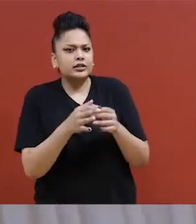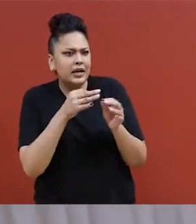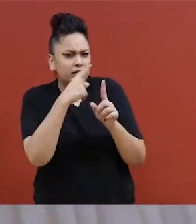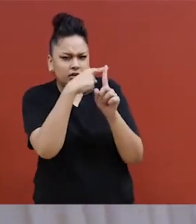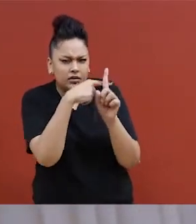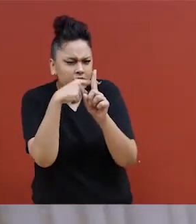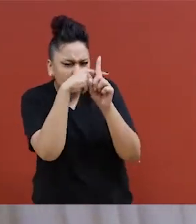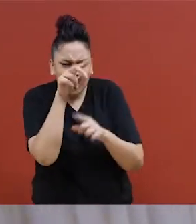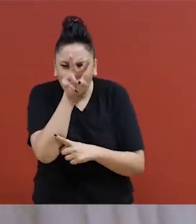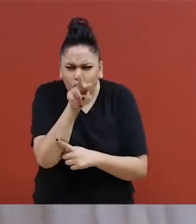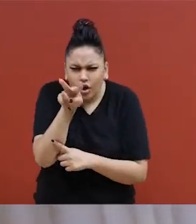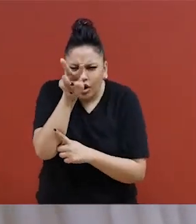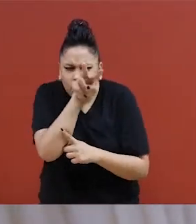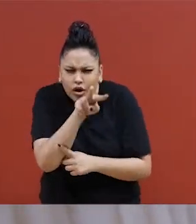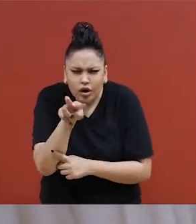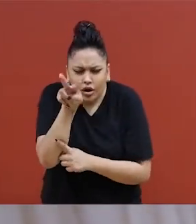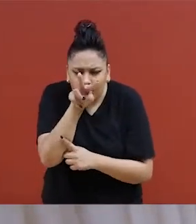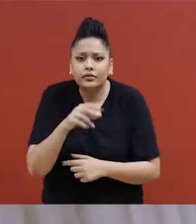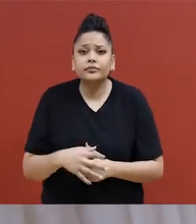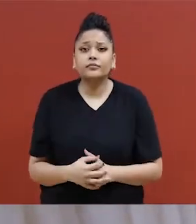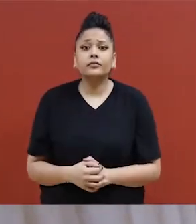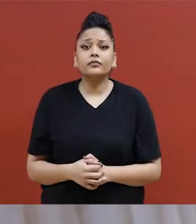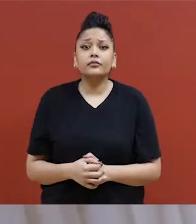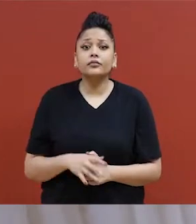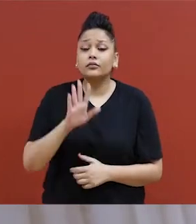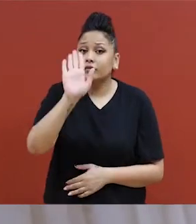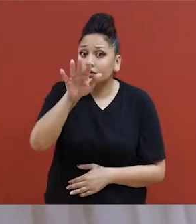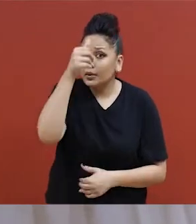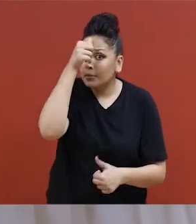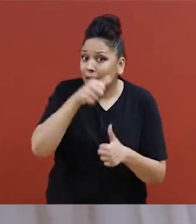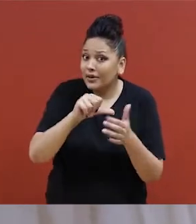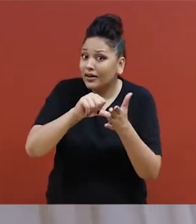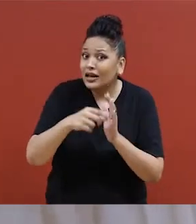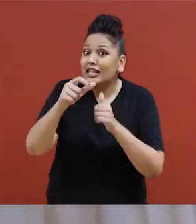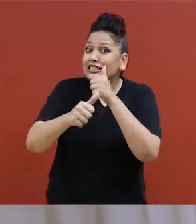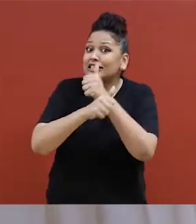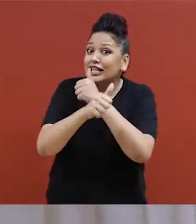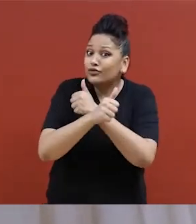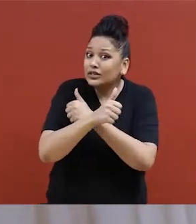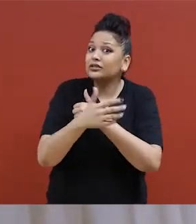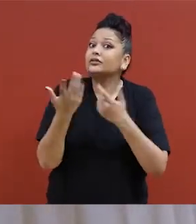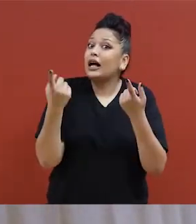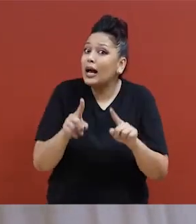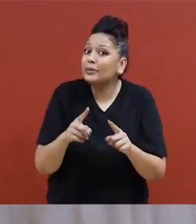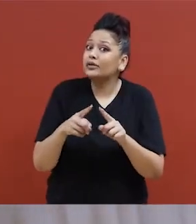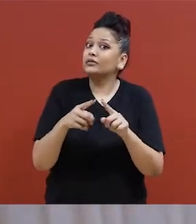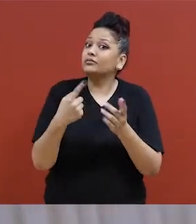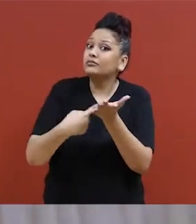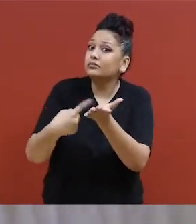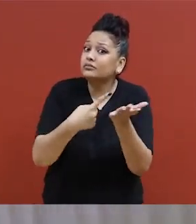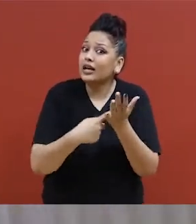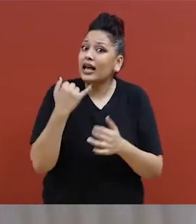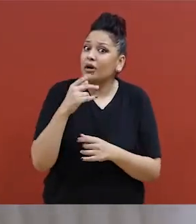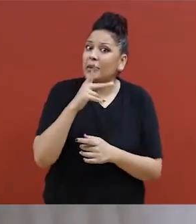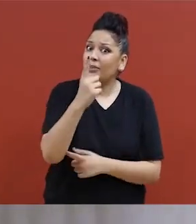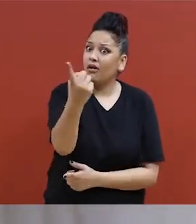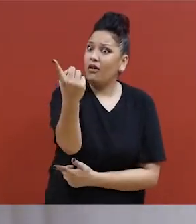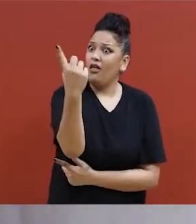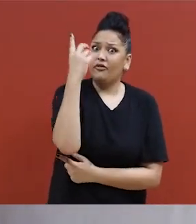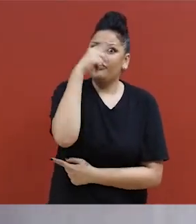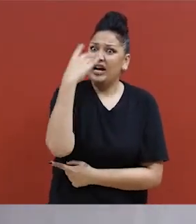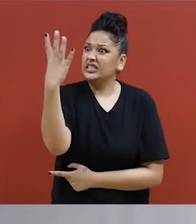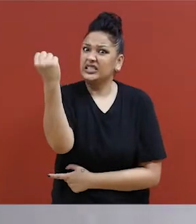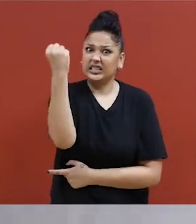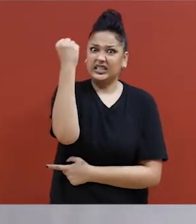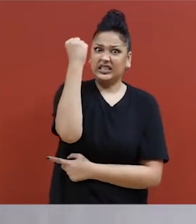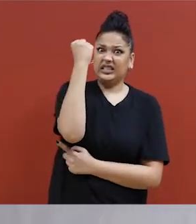that are available. But remember, lots of dangerous situations happen when people are leaning into our